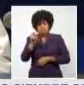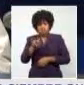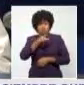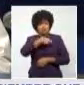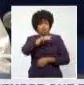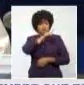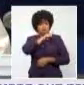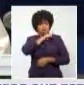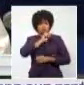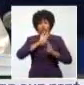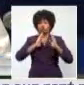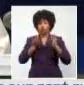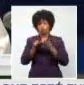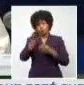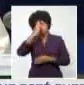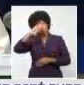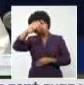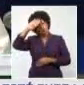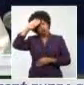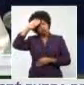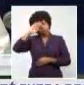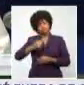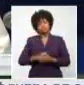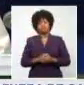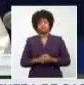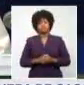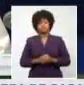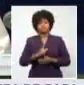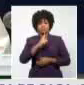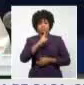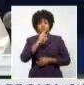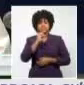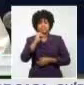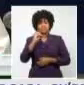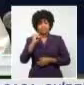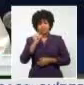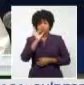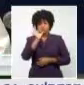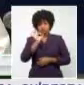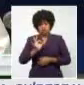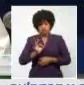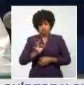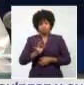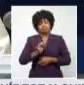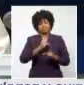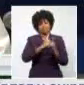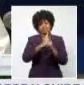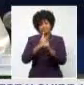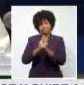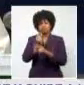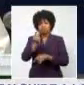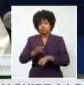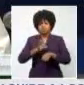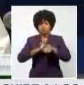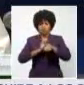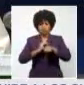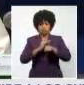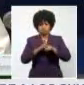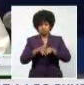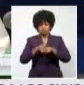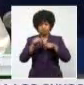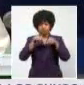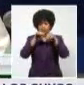100% are contacts of confirmed cases. And already in the Cuban epidemic,